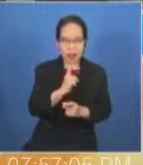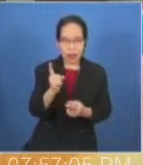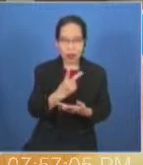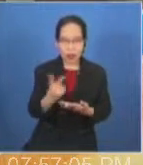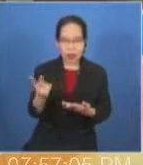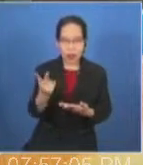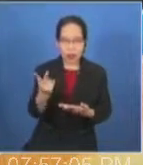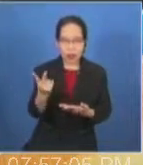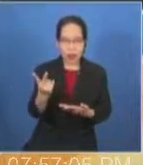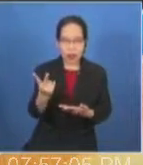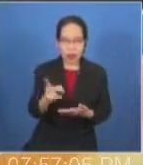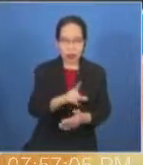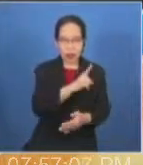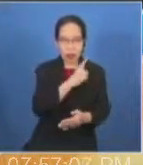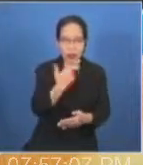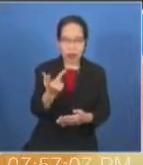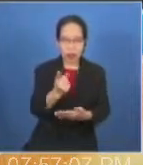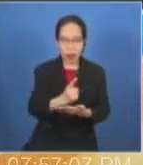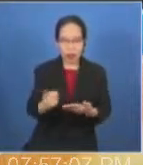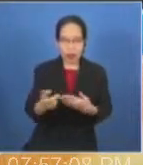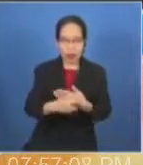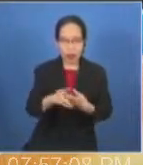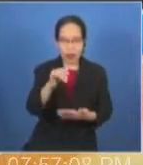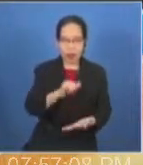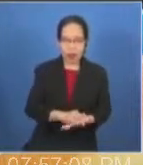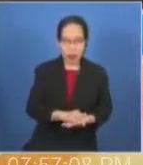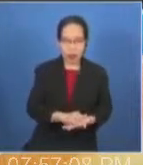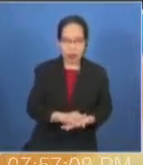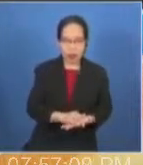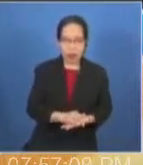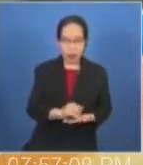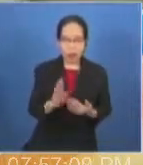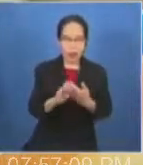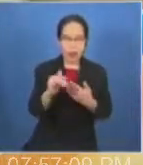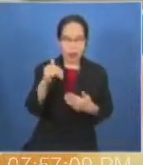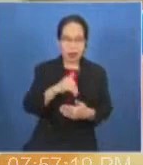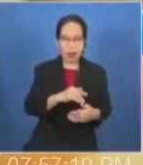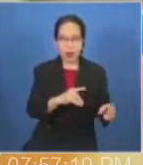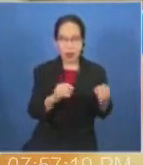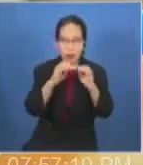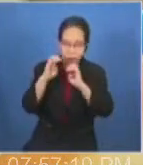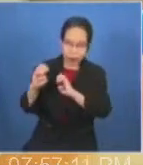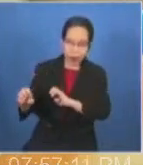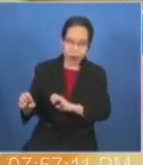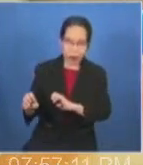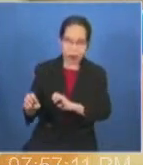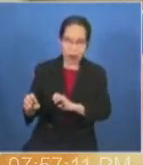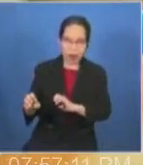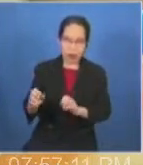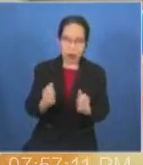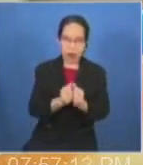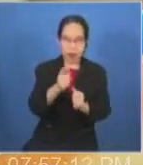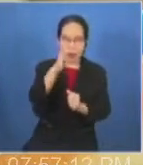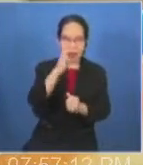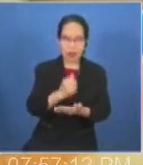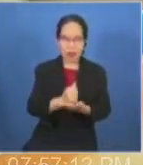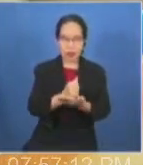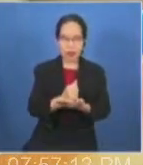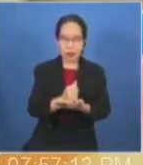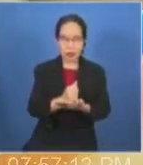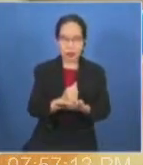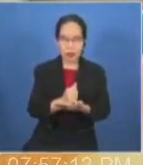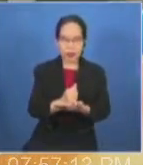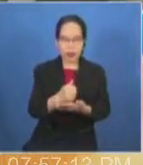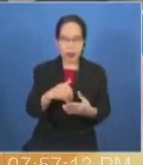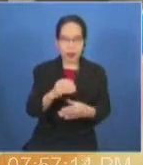for 1 week, 2 weeks, the longest was 3 weeks. After that, I went back to my vices. With God's help and